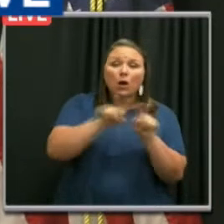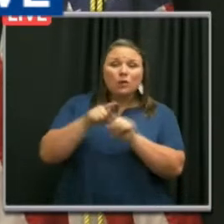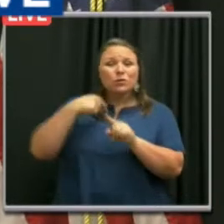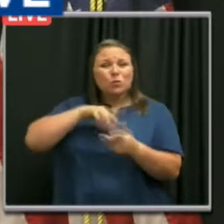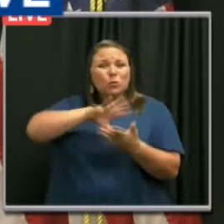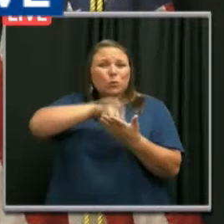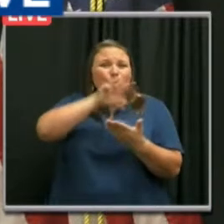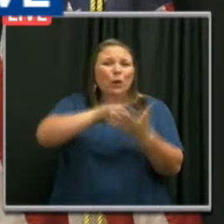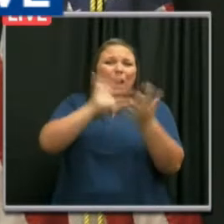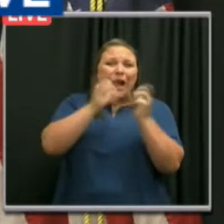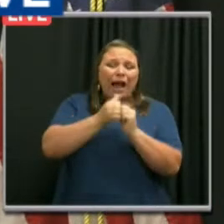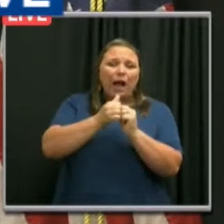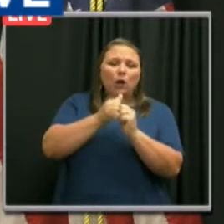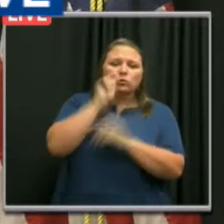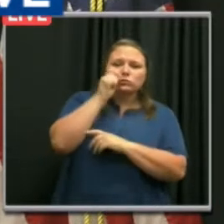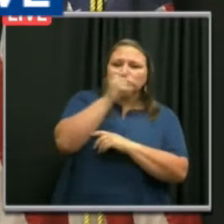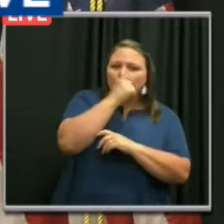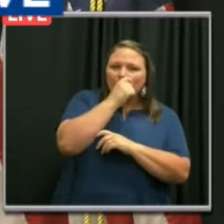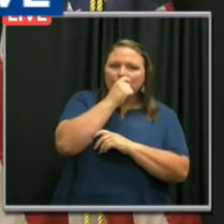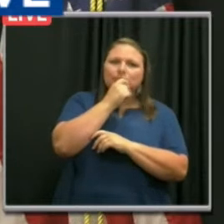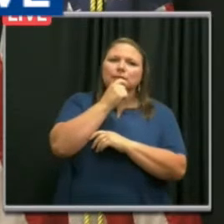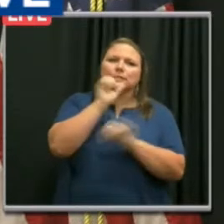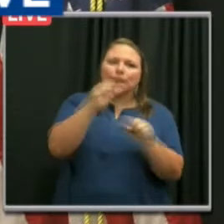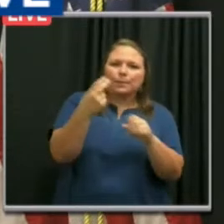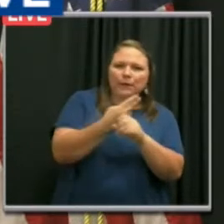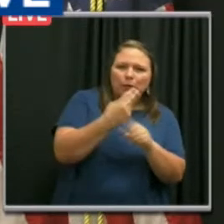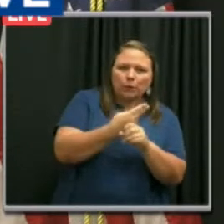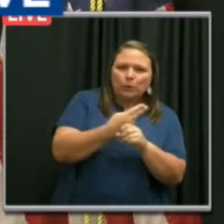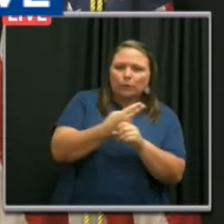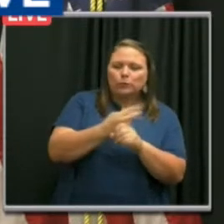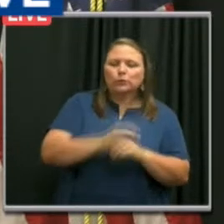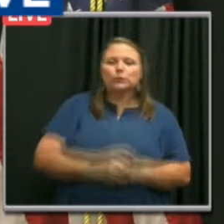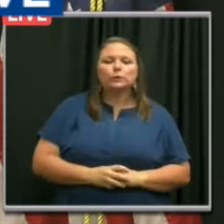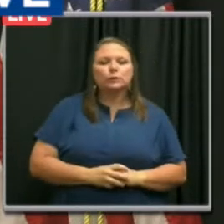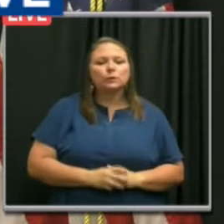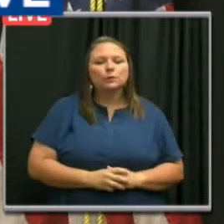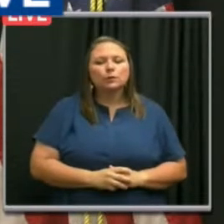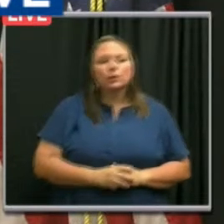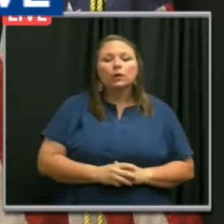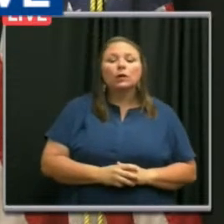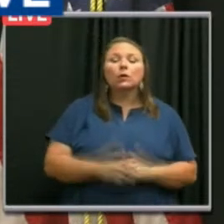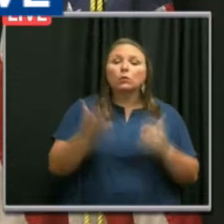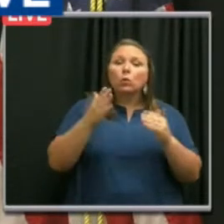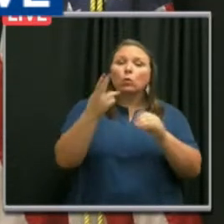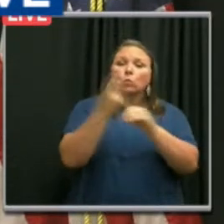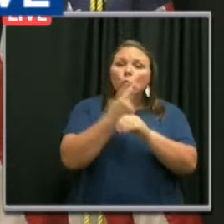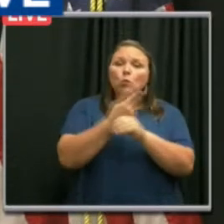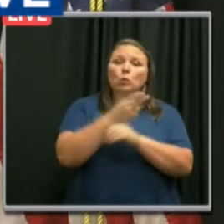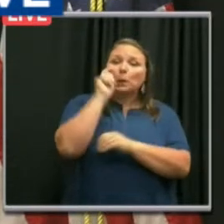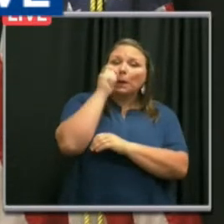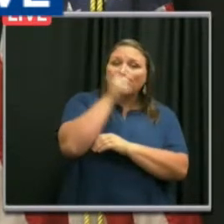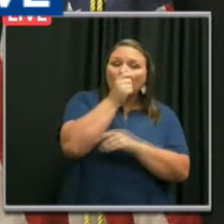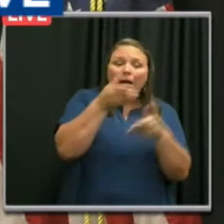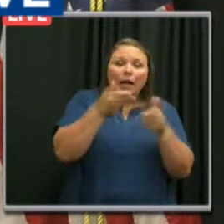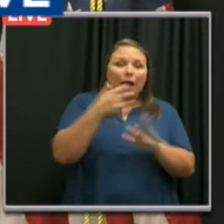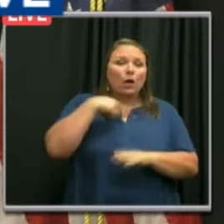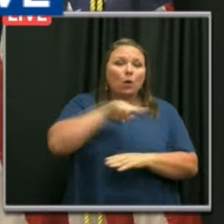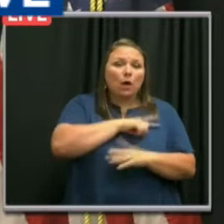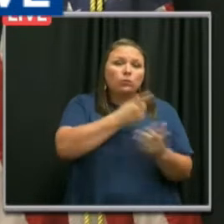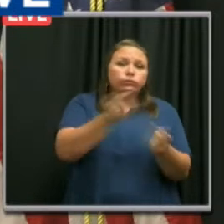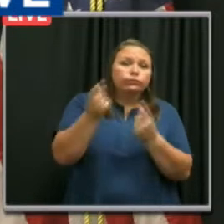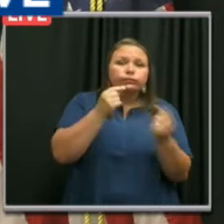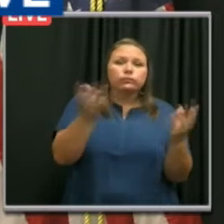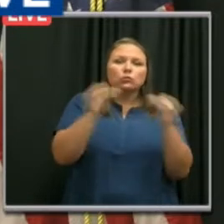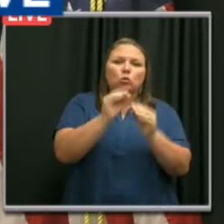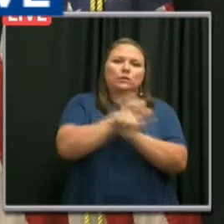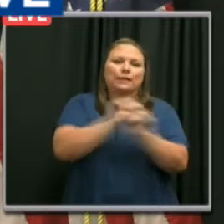to use tests. In terms of the earlier conversation, let's use tests to allow us to do things in a